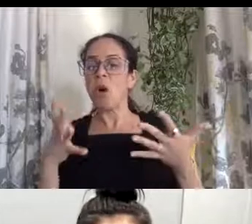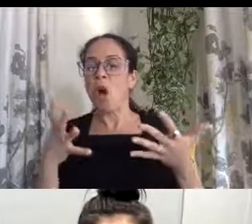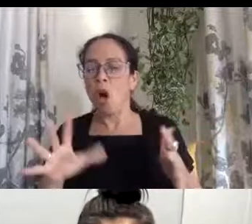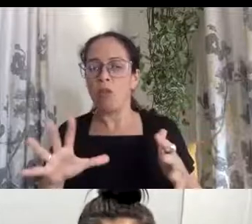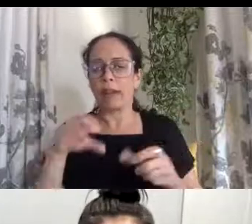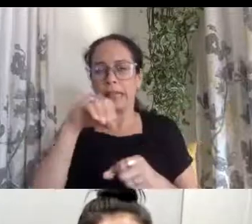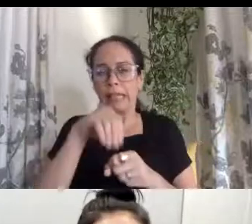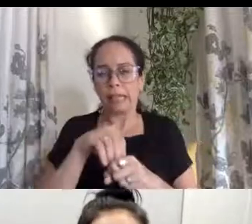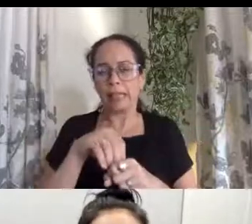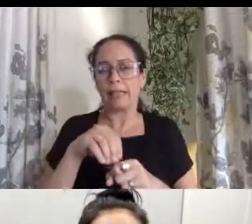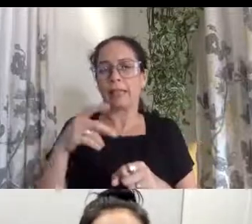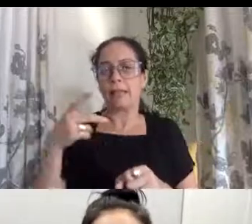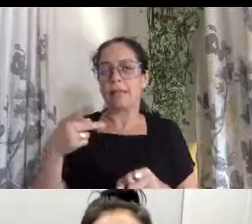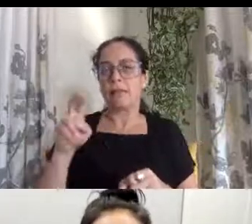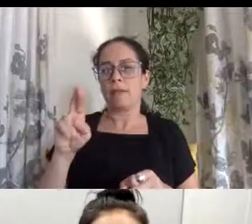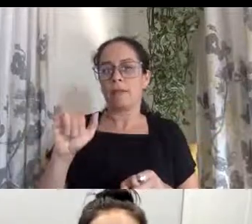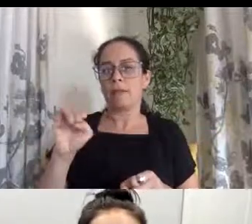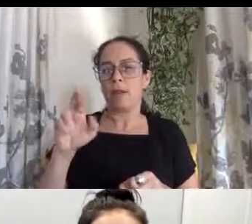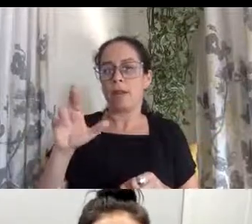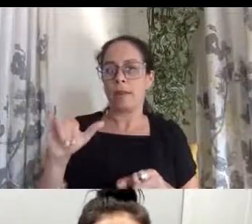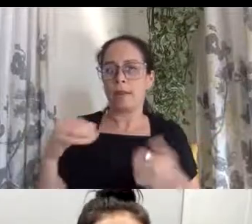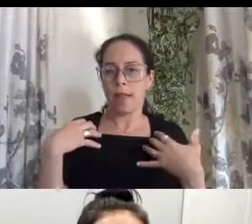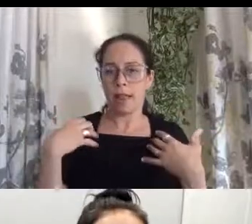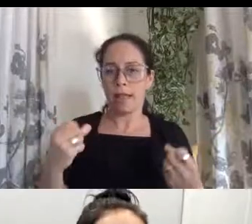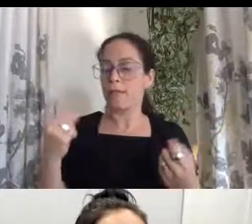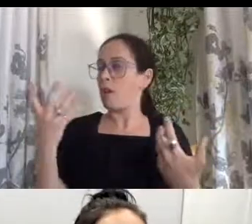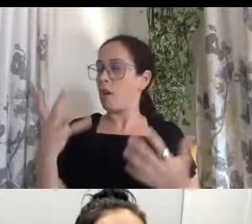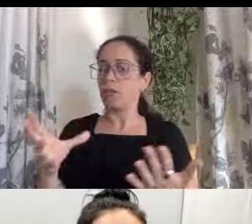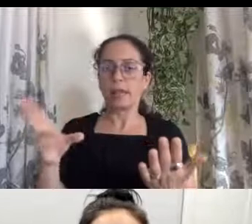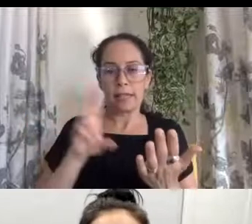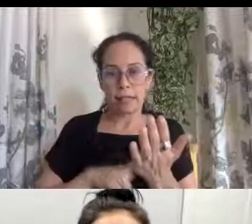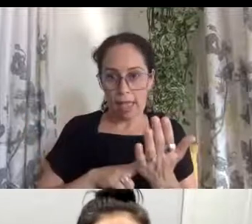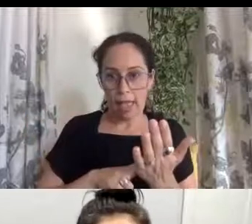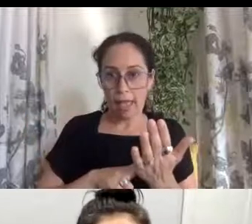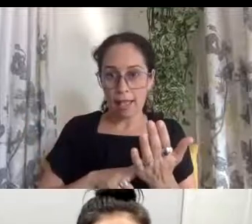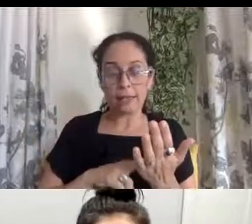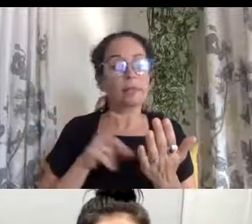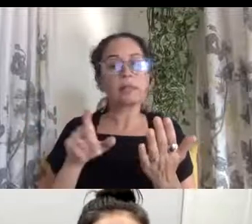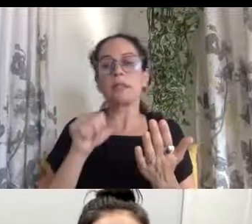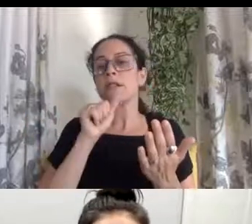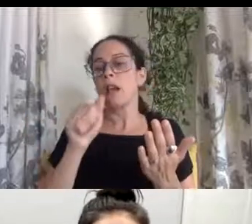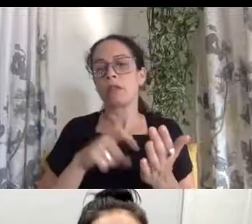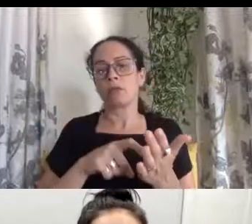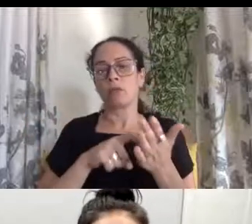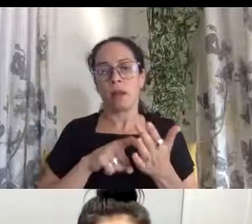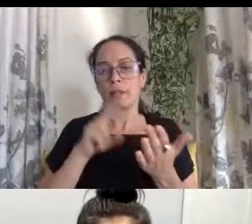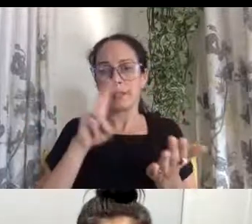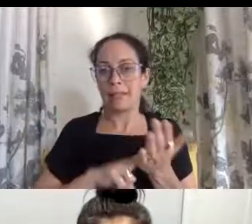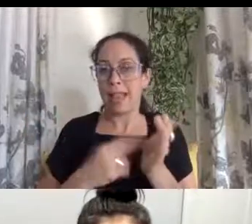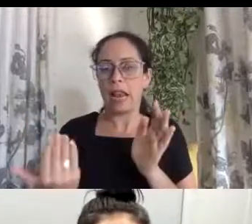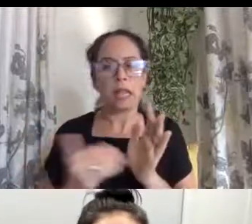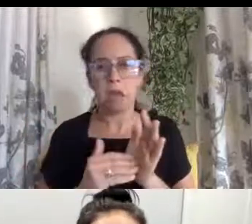Primary.health account, who have already signed a consent, they are not required to sign a consent